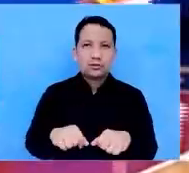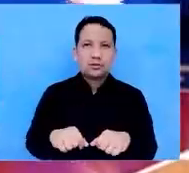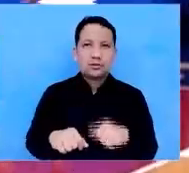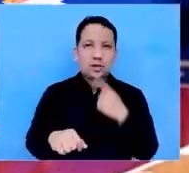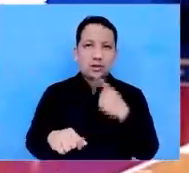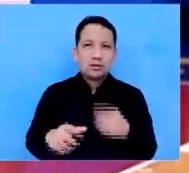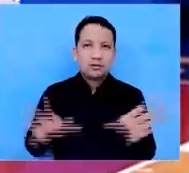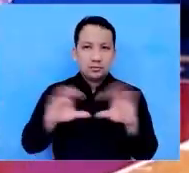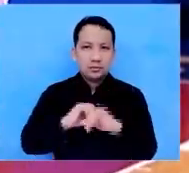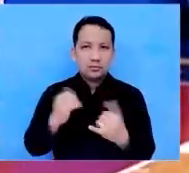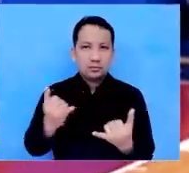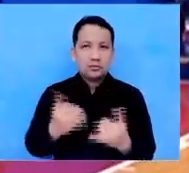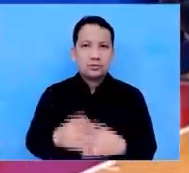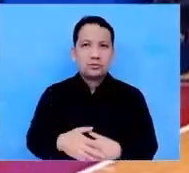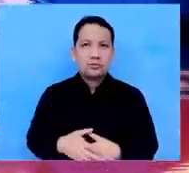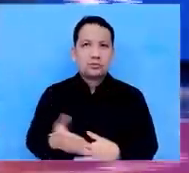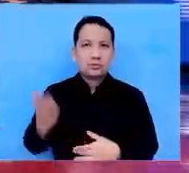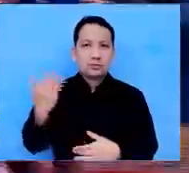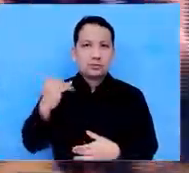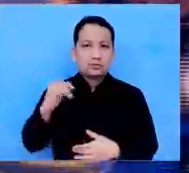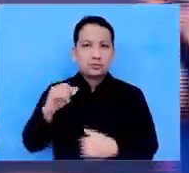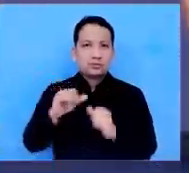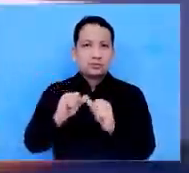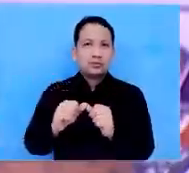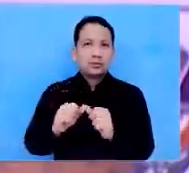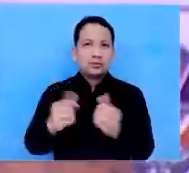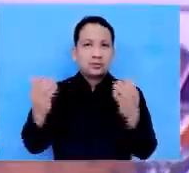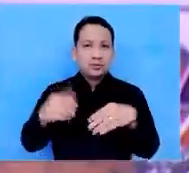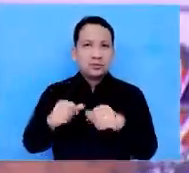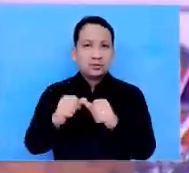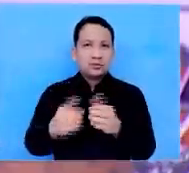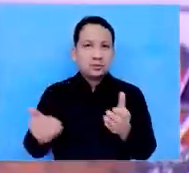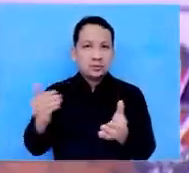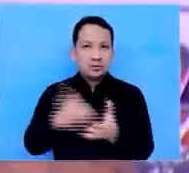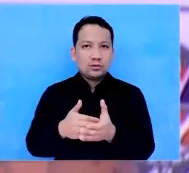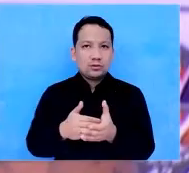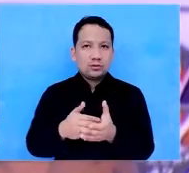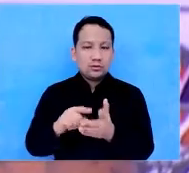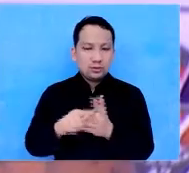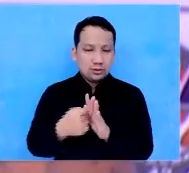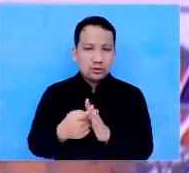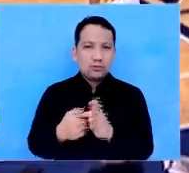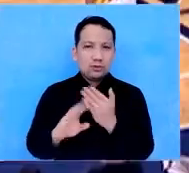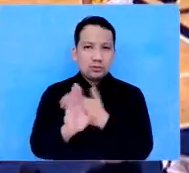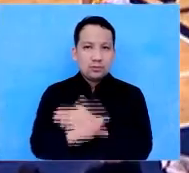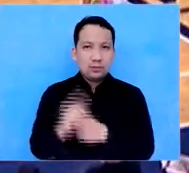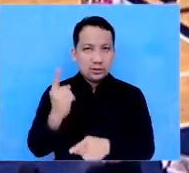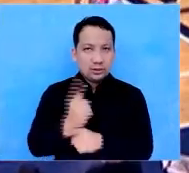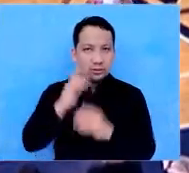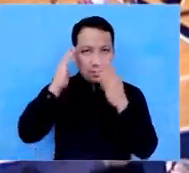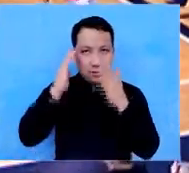way we wanted to last conference, but we have a chance to restart, come back with the right focus.